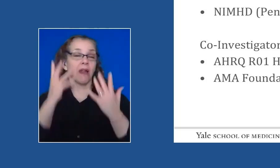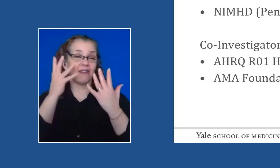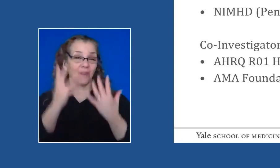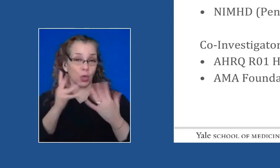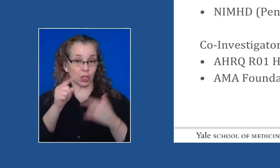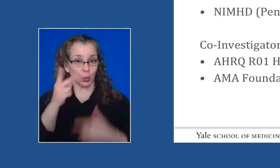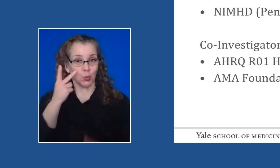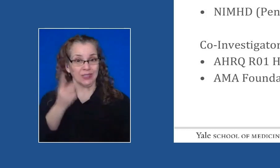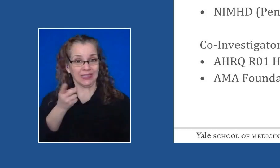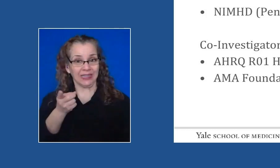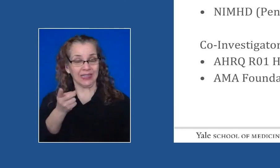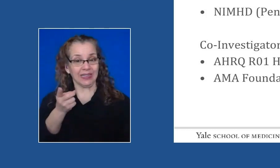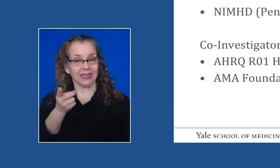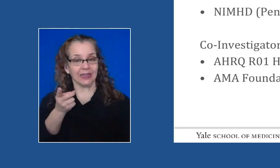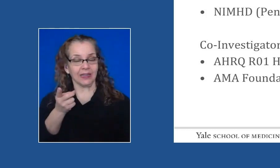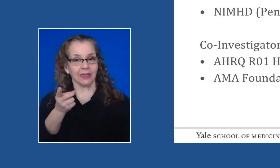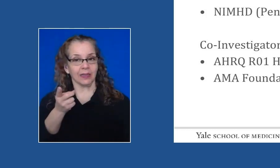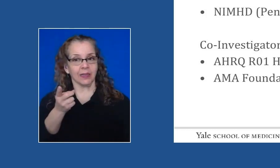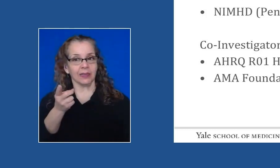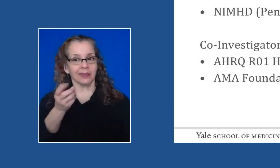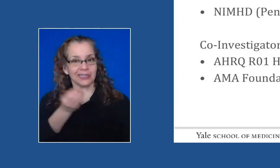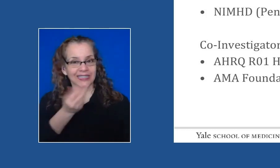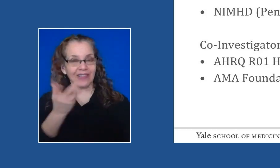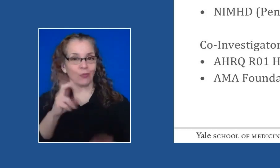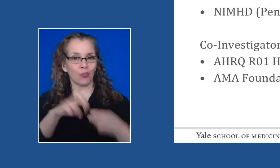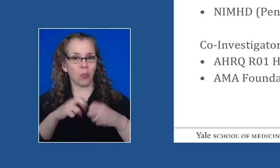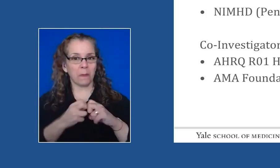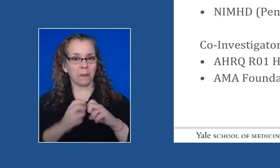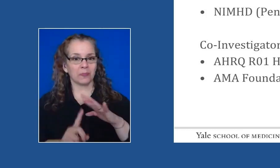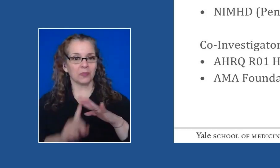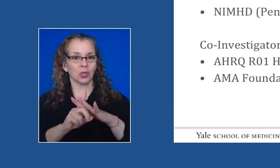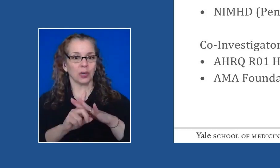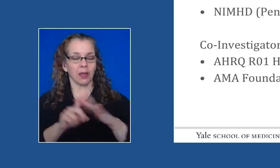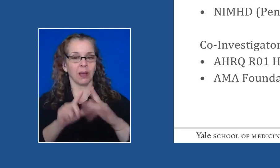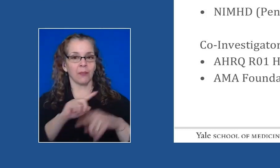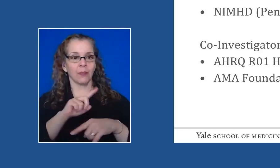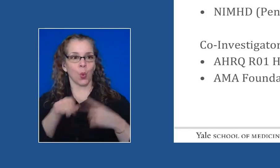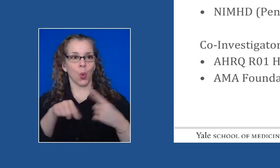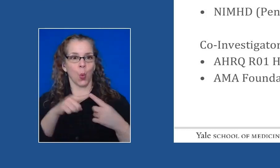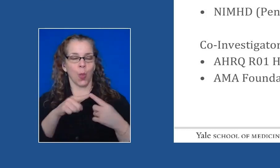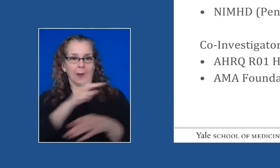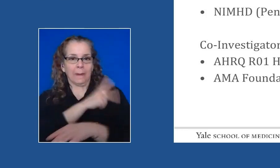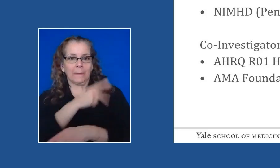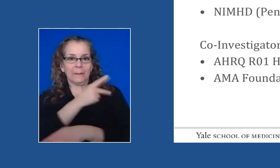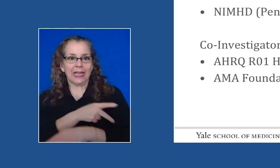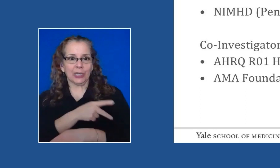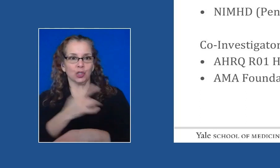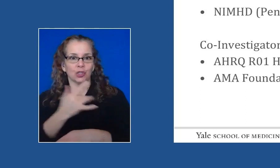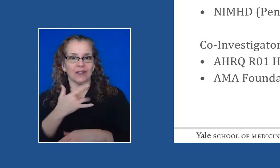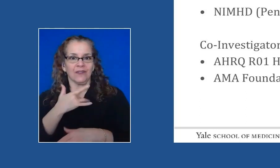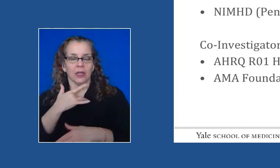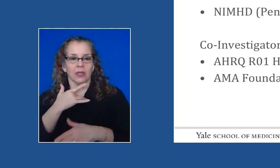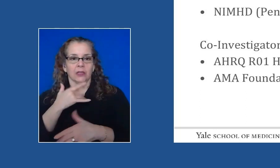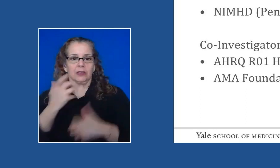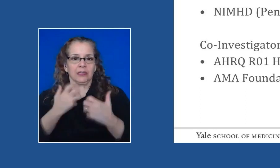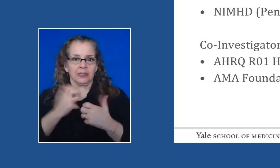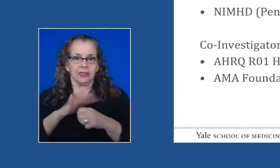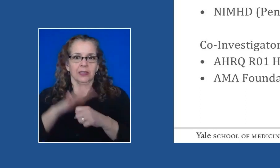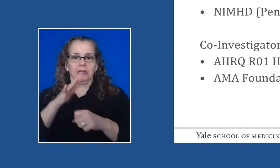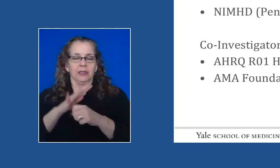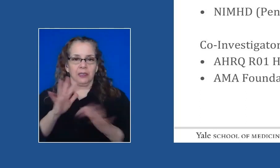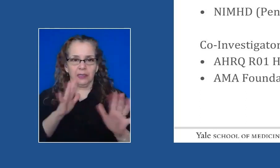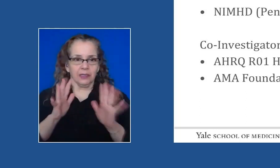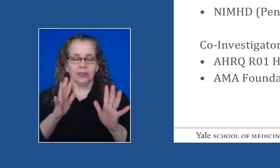highlights a number of problematic issues that come up when patients are agitated. And I want to highlight that in reference to some of